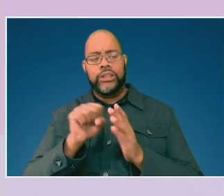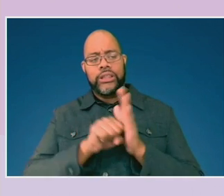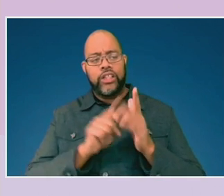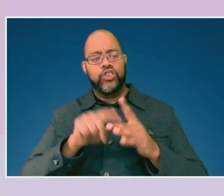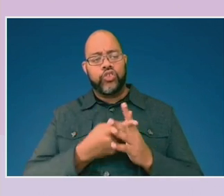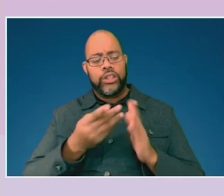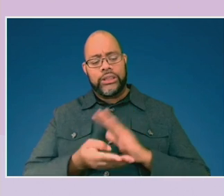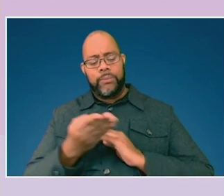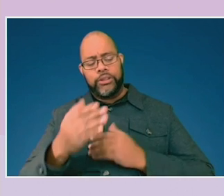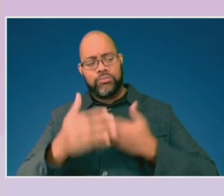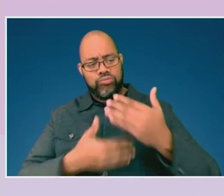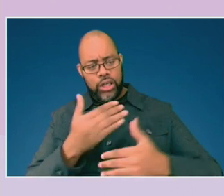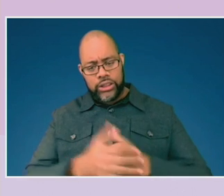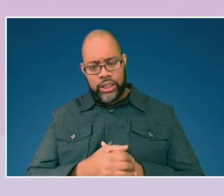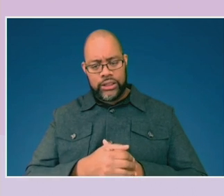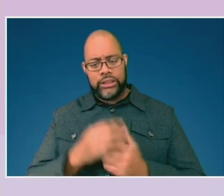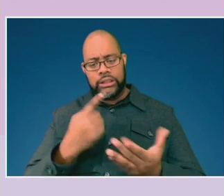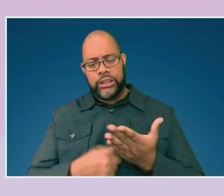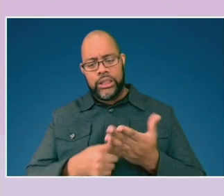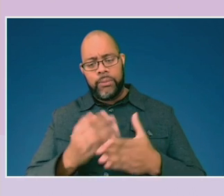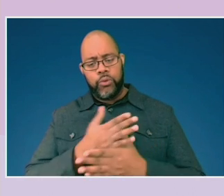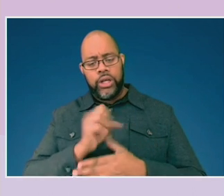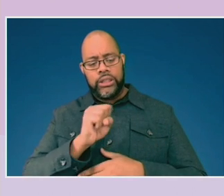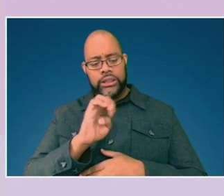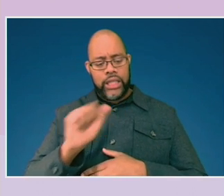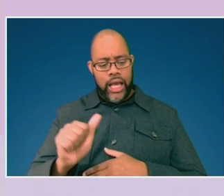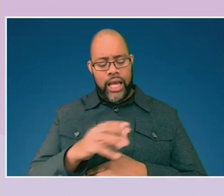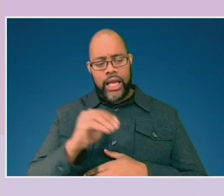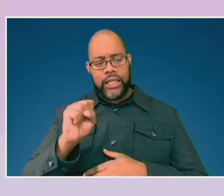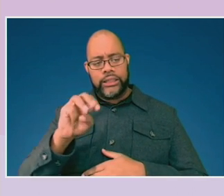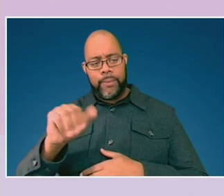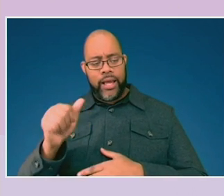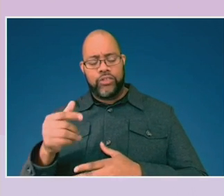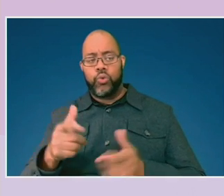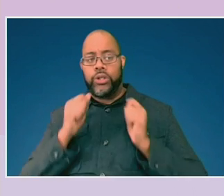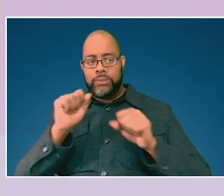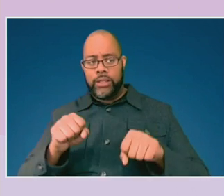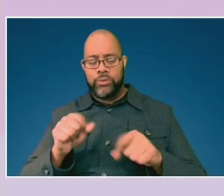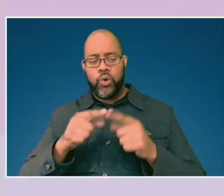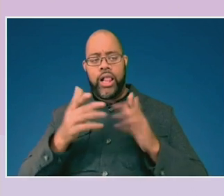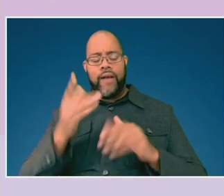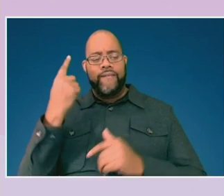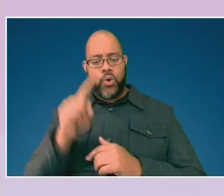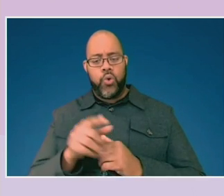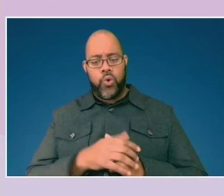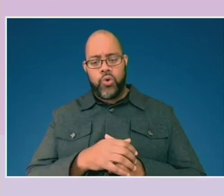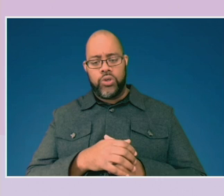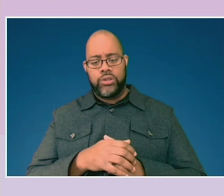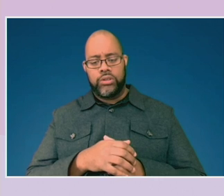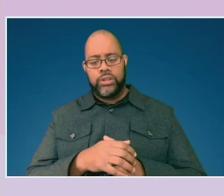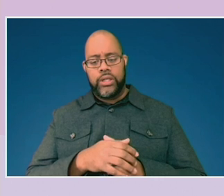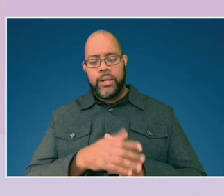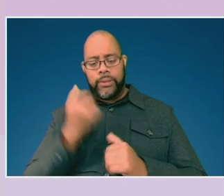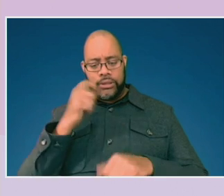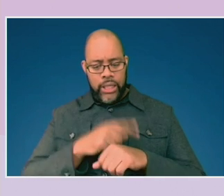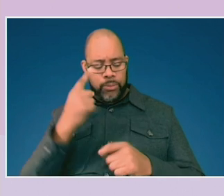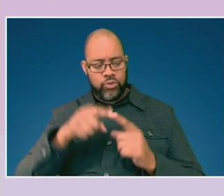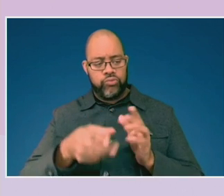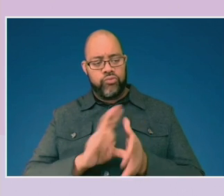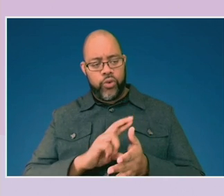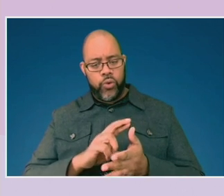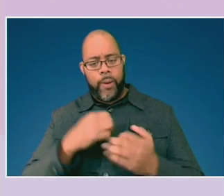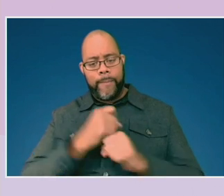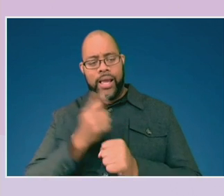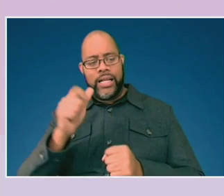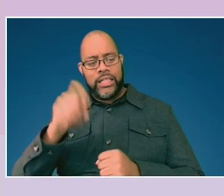submission process and the discussion between SEAs and SMAs as quickly as possible to allow for optimal time to review and make any